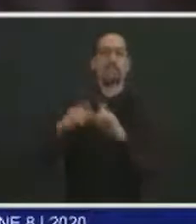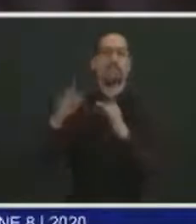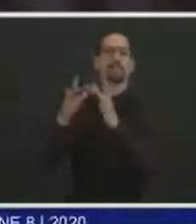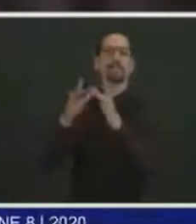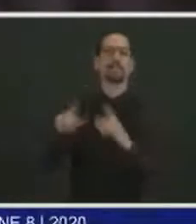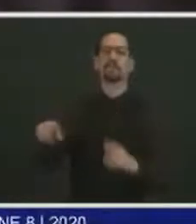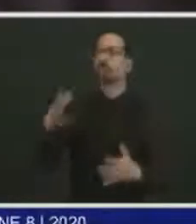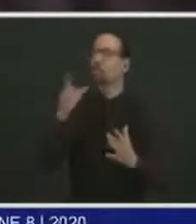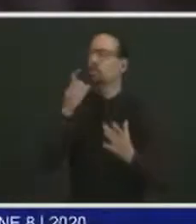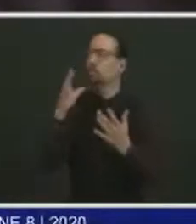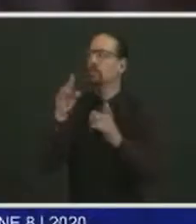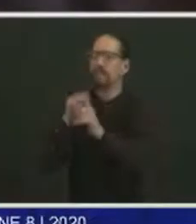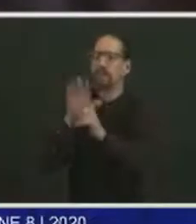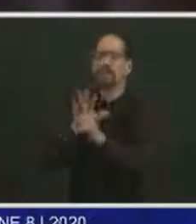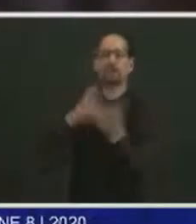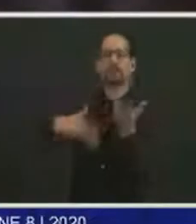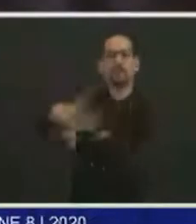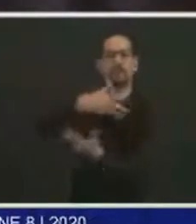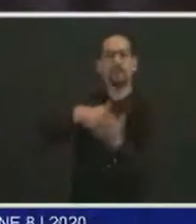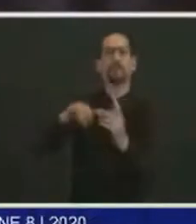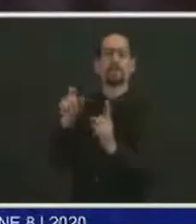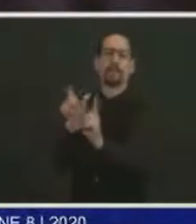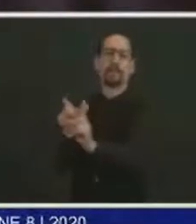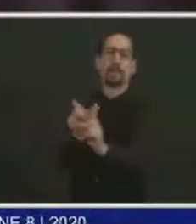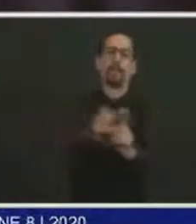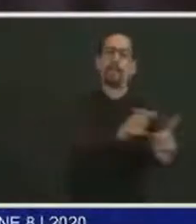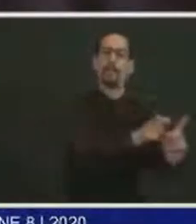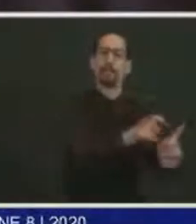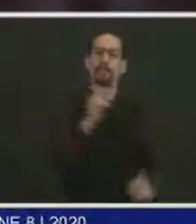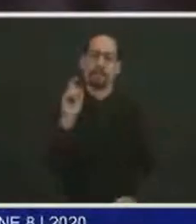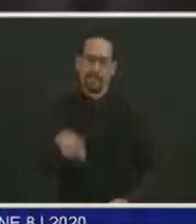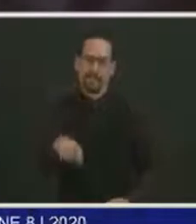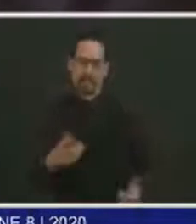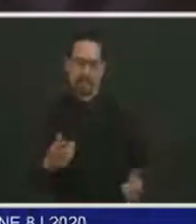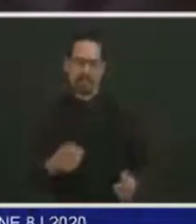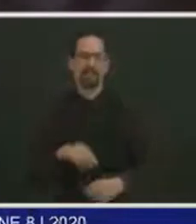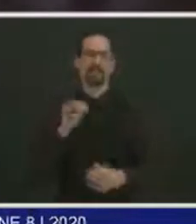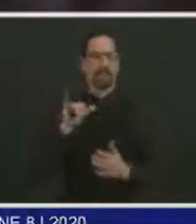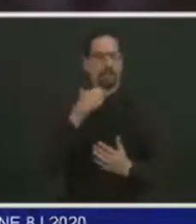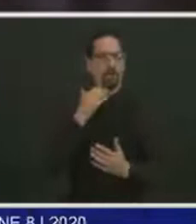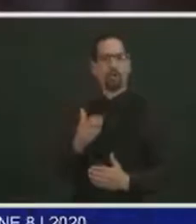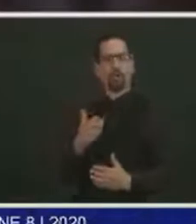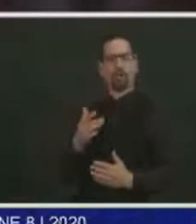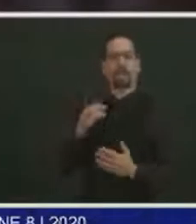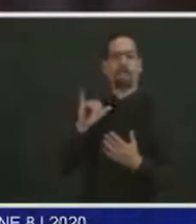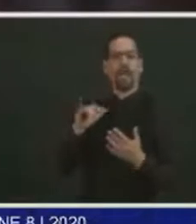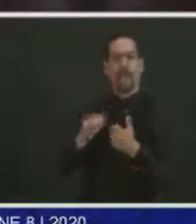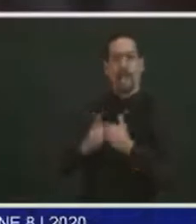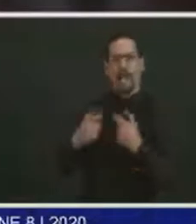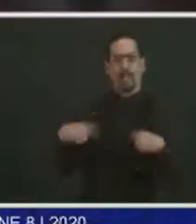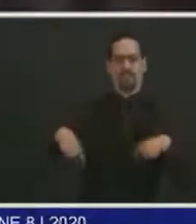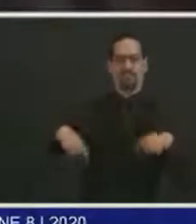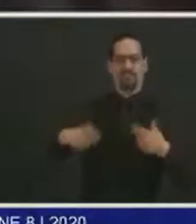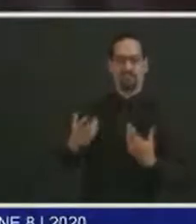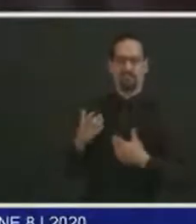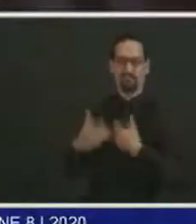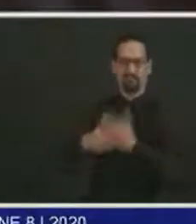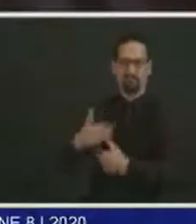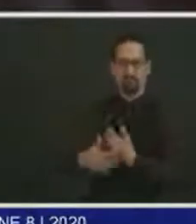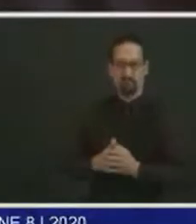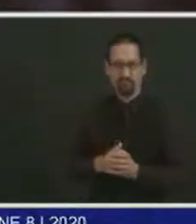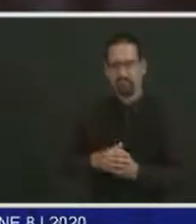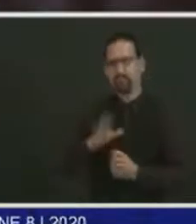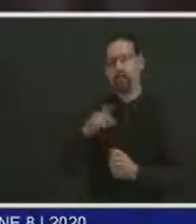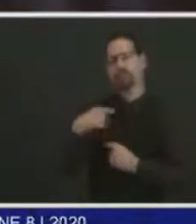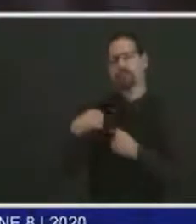That is encouraging for saying that what occurred also is a part of